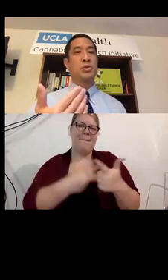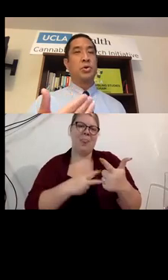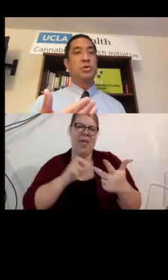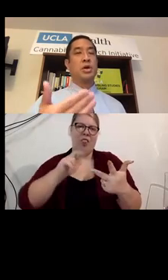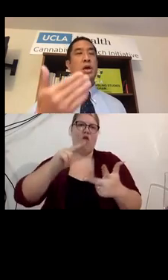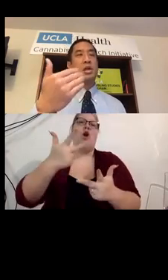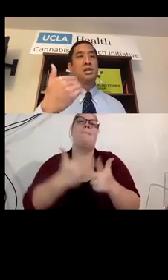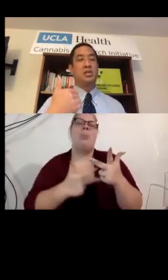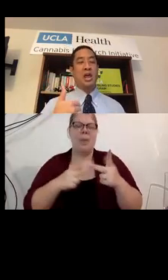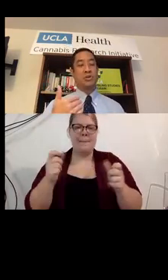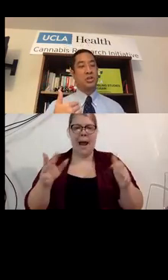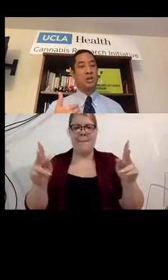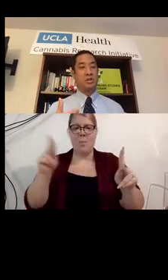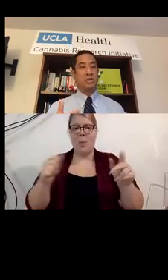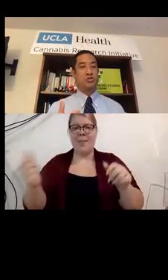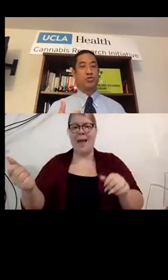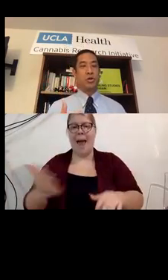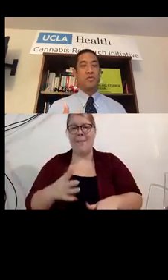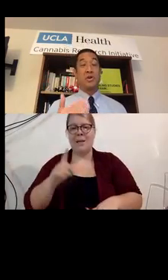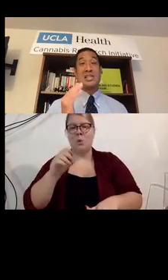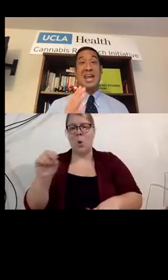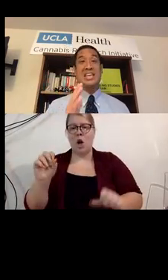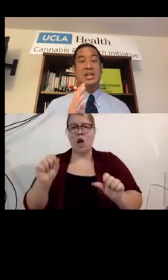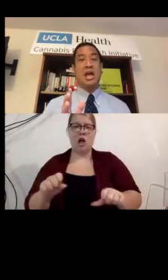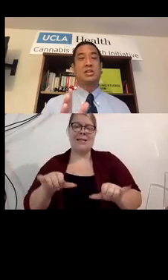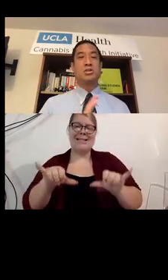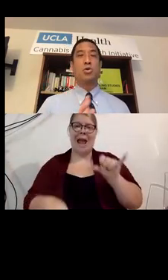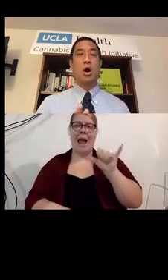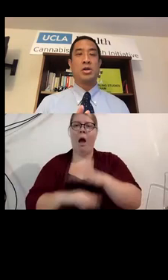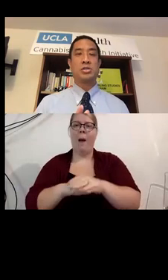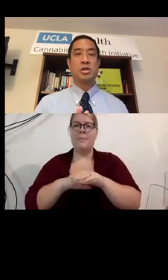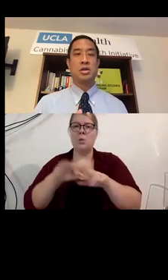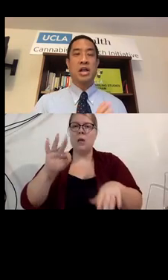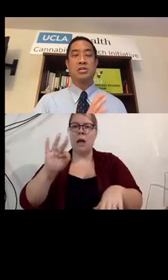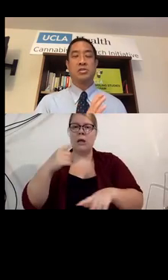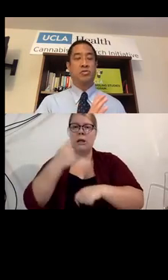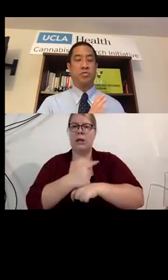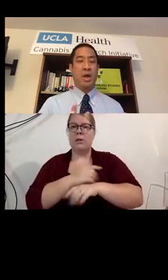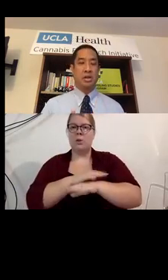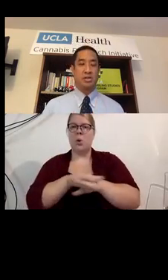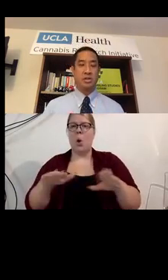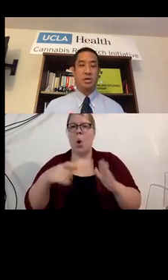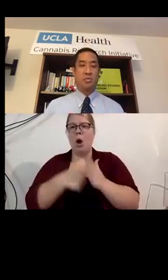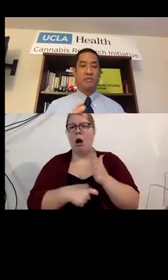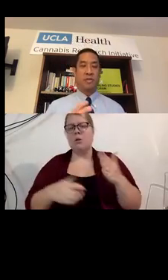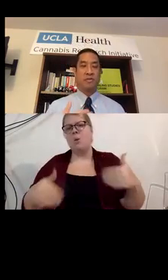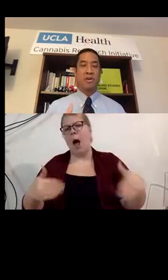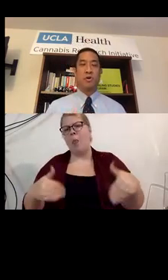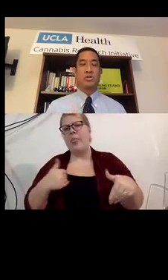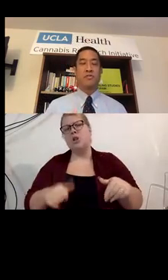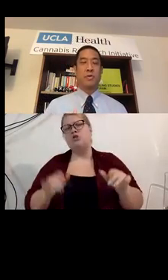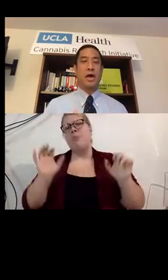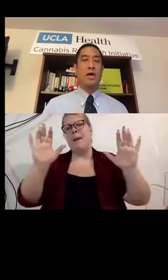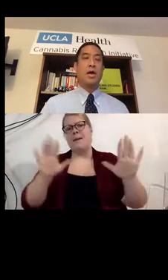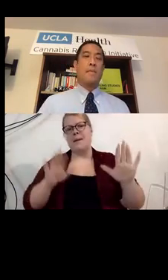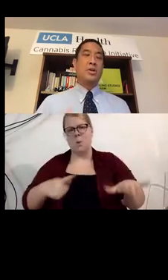gambling disorders can stay and receive residential treatment for 90 days at no cost. That's tremendous. We feel very